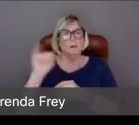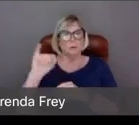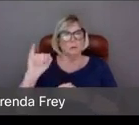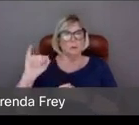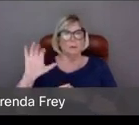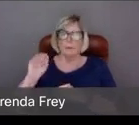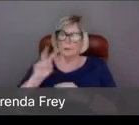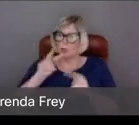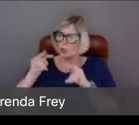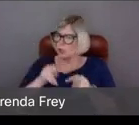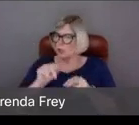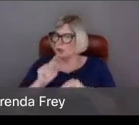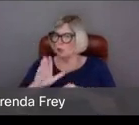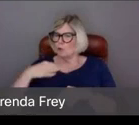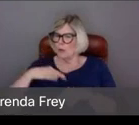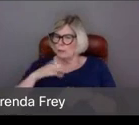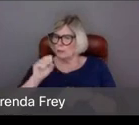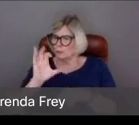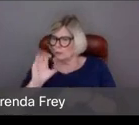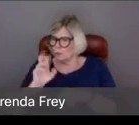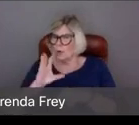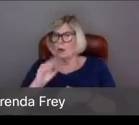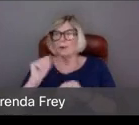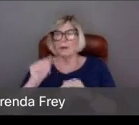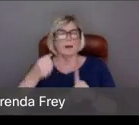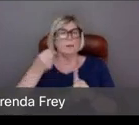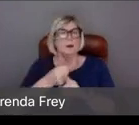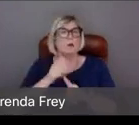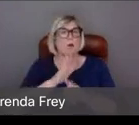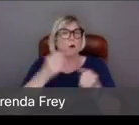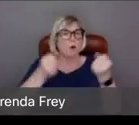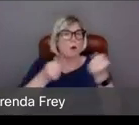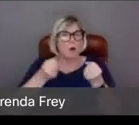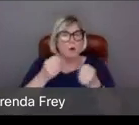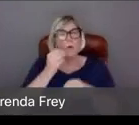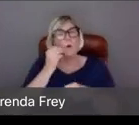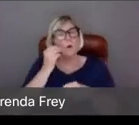companies are looking at your score, and it can impact your auto, home, or life insurance.